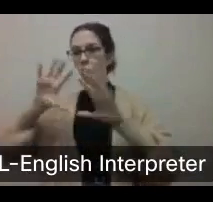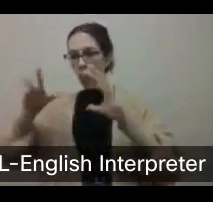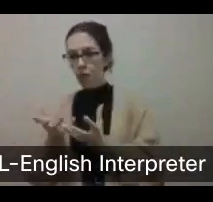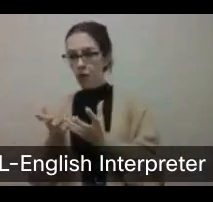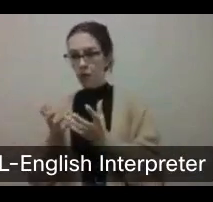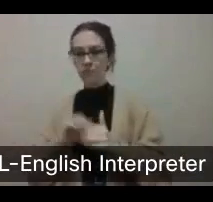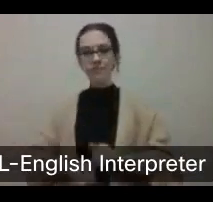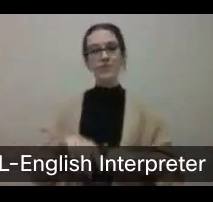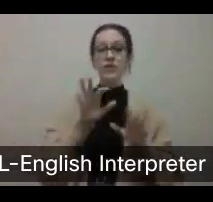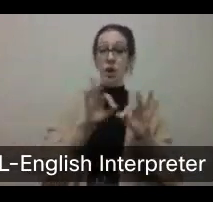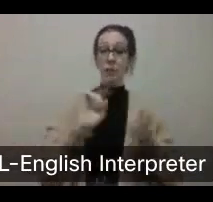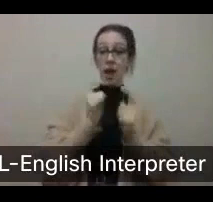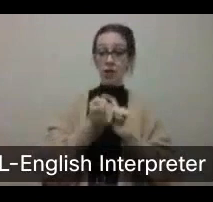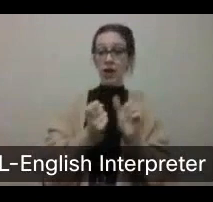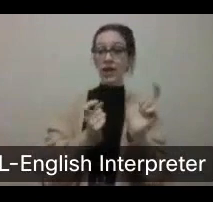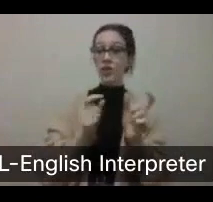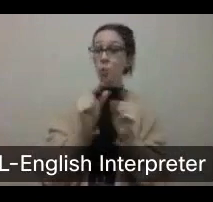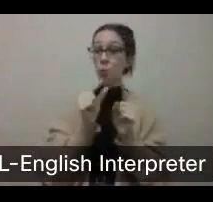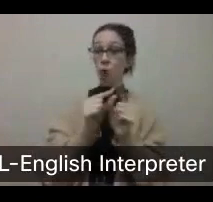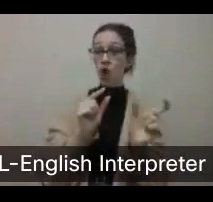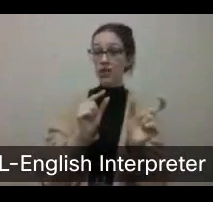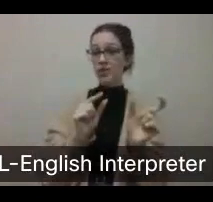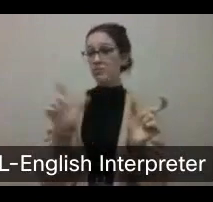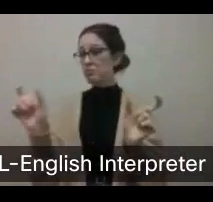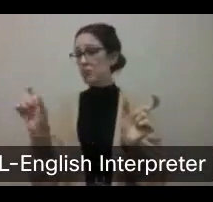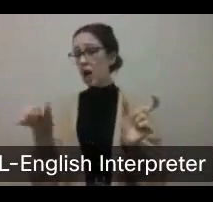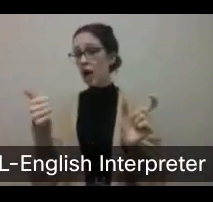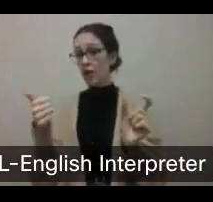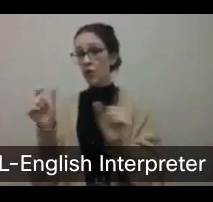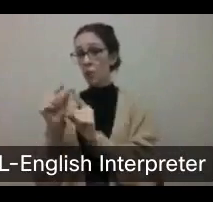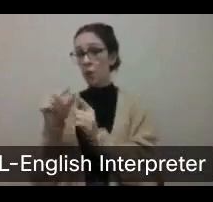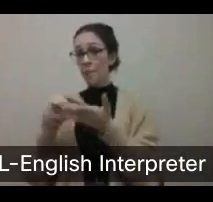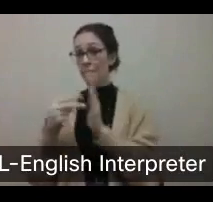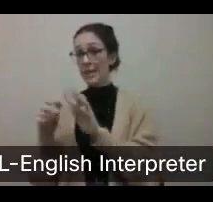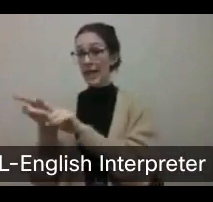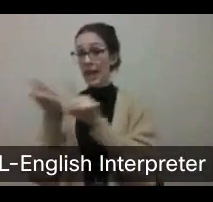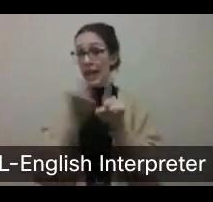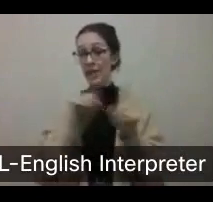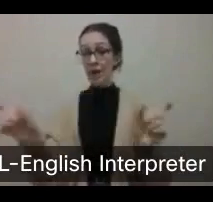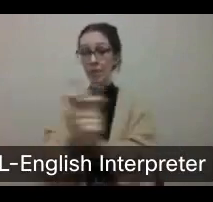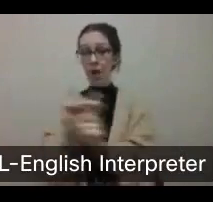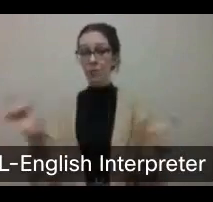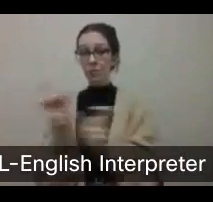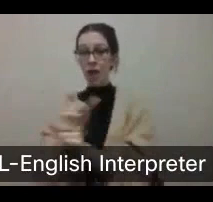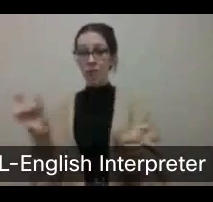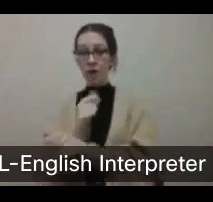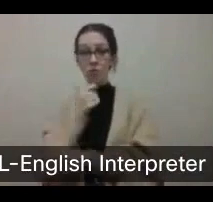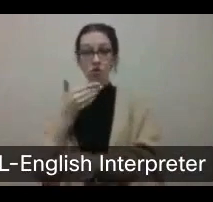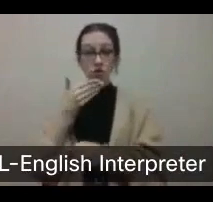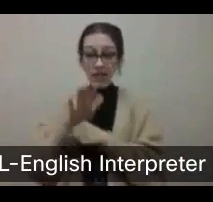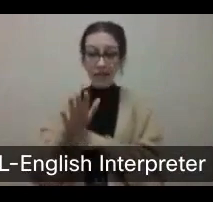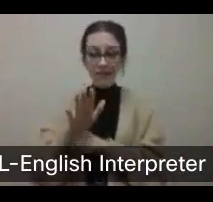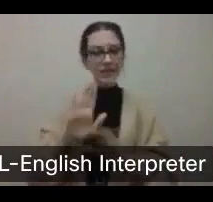us paraphrase appropriately, though, we can use these 5 steps. Read the text carefully and identify the main idea. Take notes,